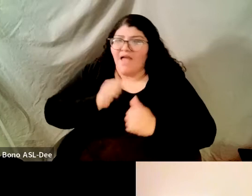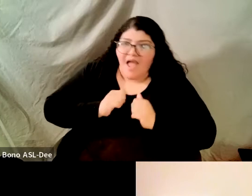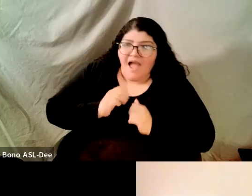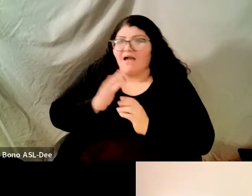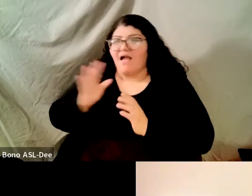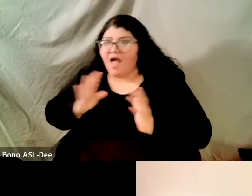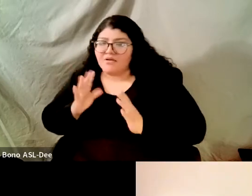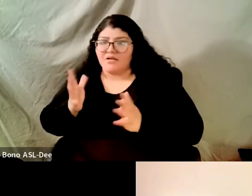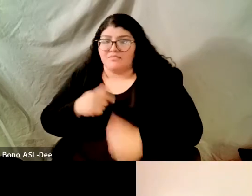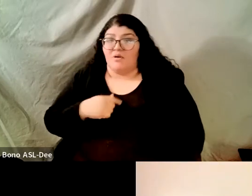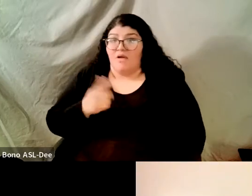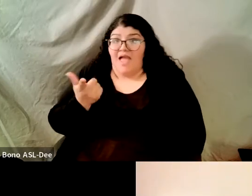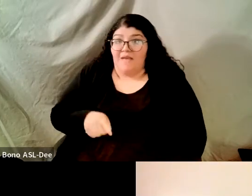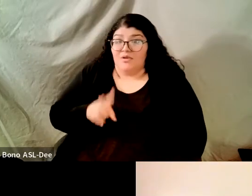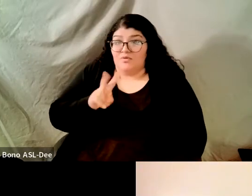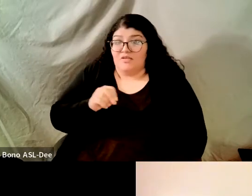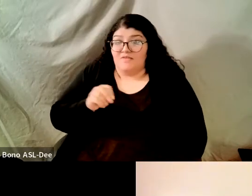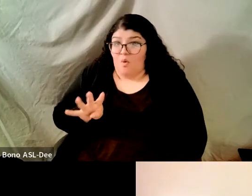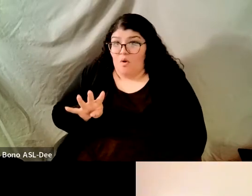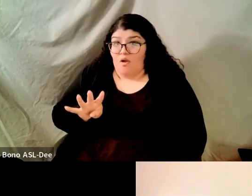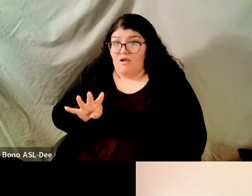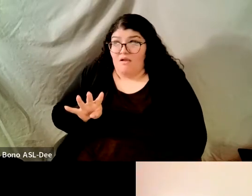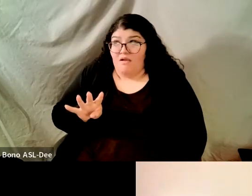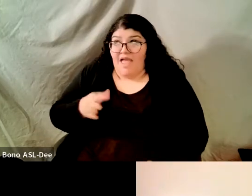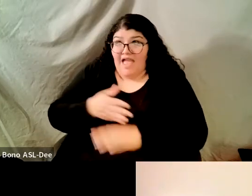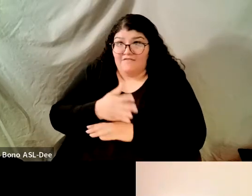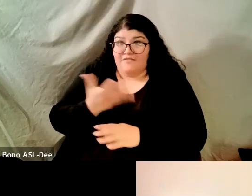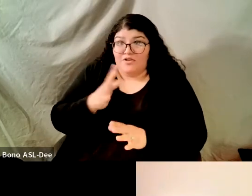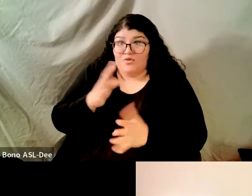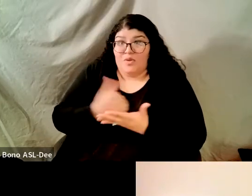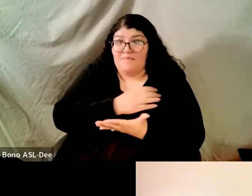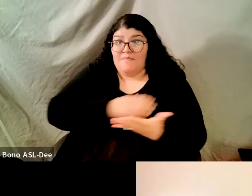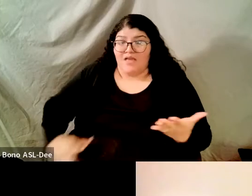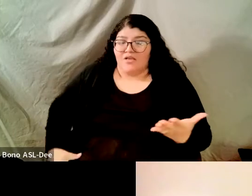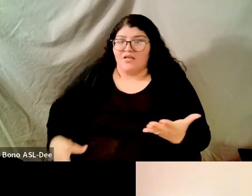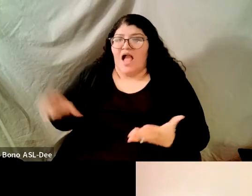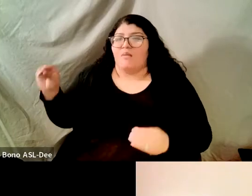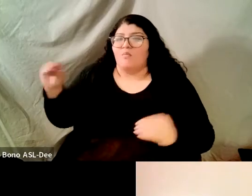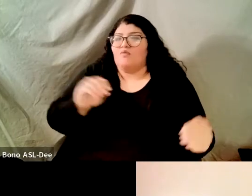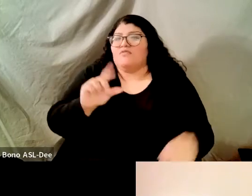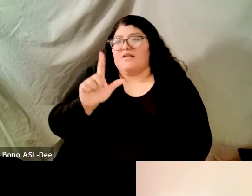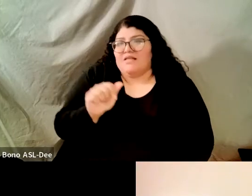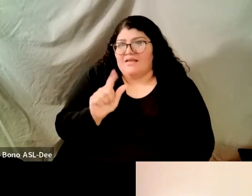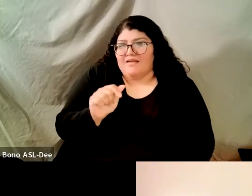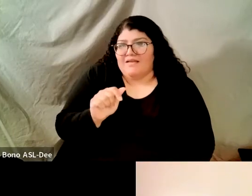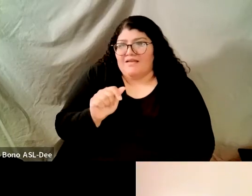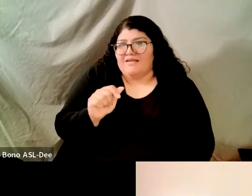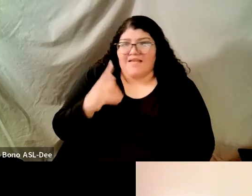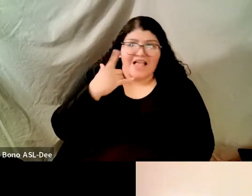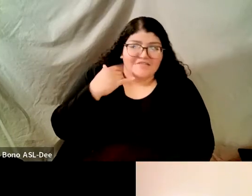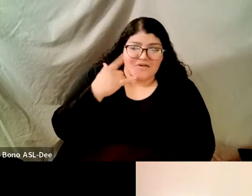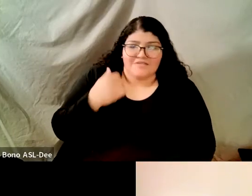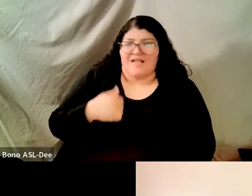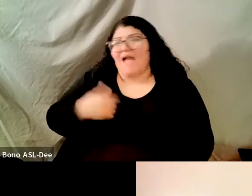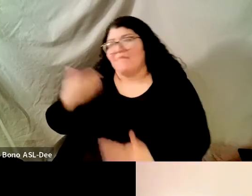Los Angeles in 2004, because I was like, if this is something I want to pursue full time, I need to be where the action is. I'm limited in